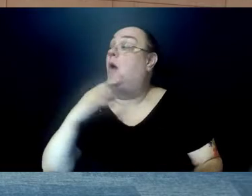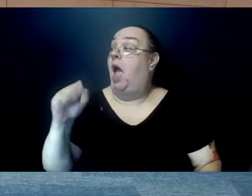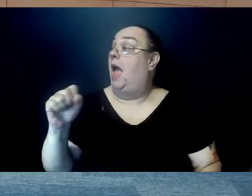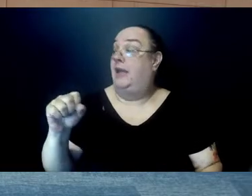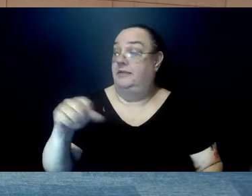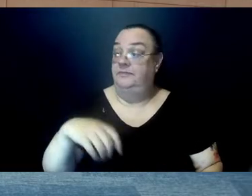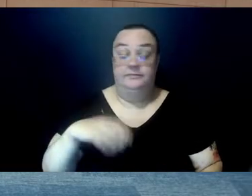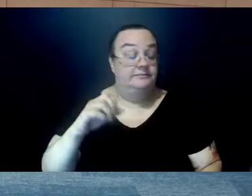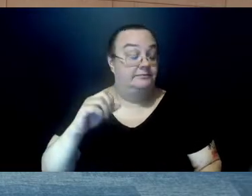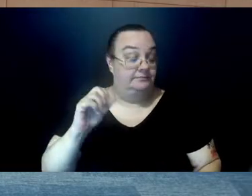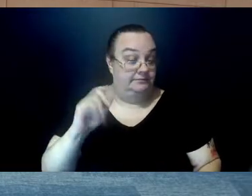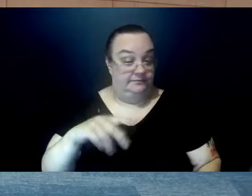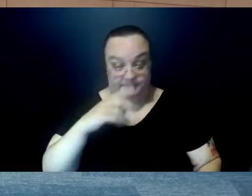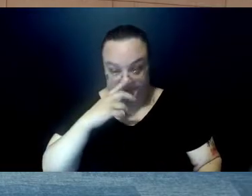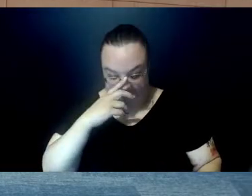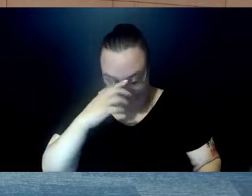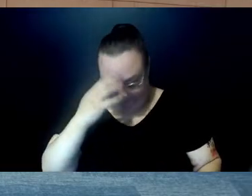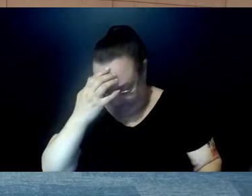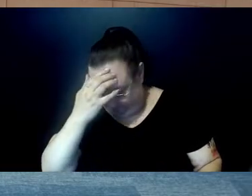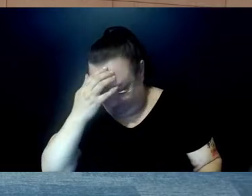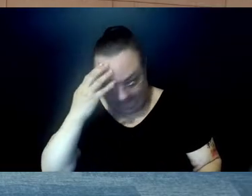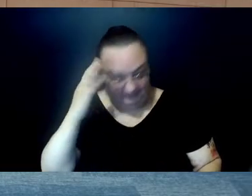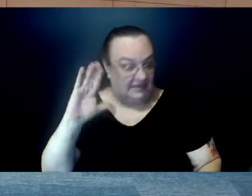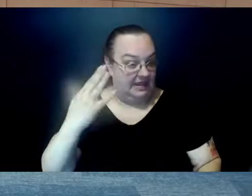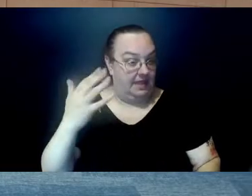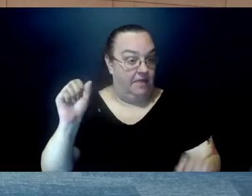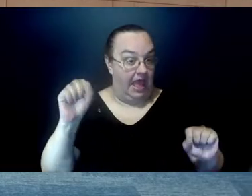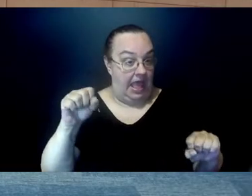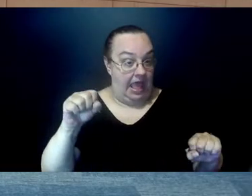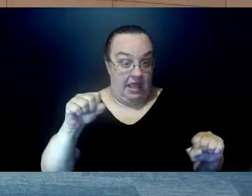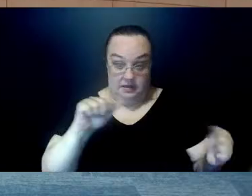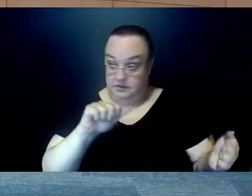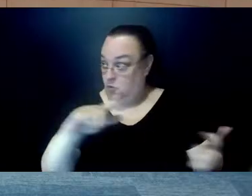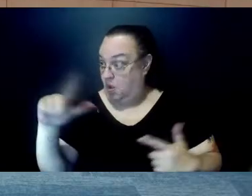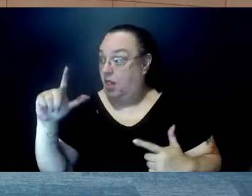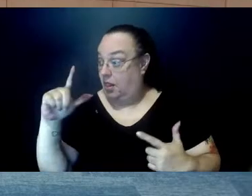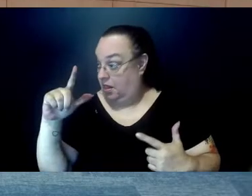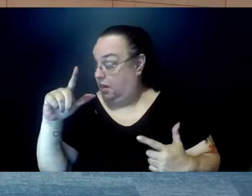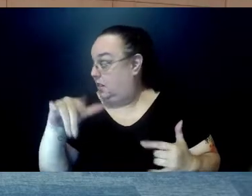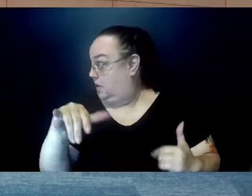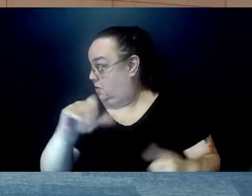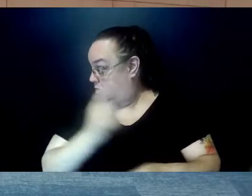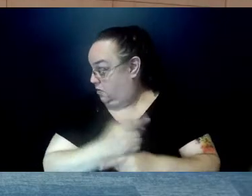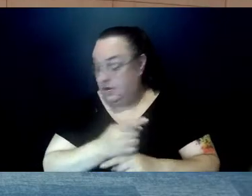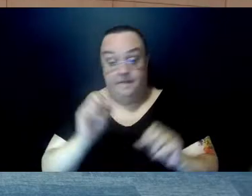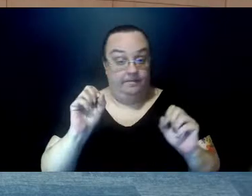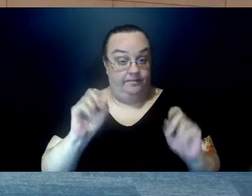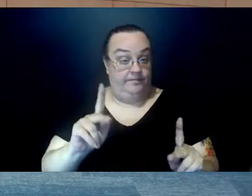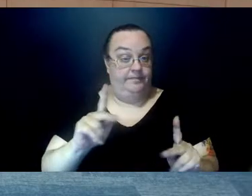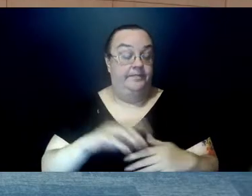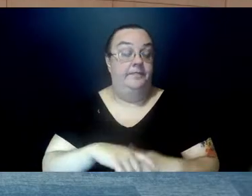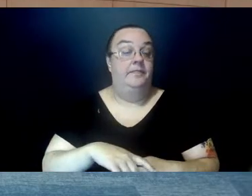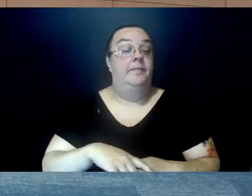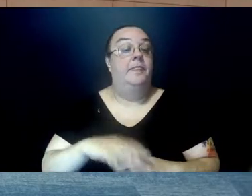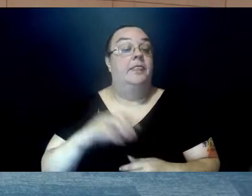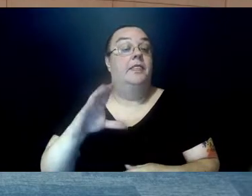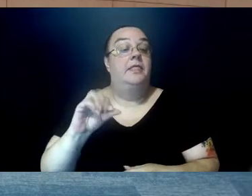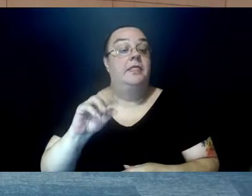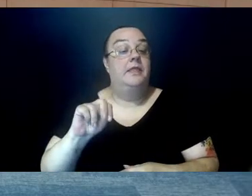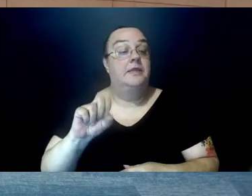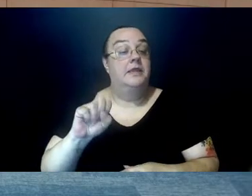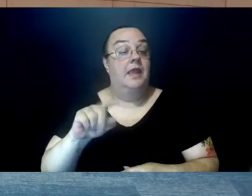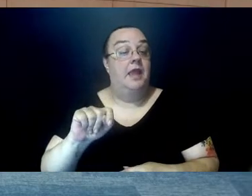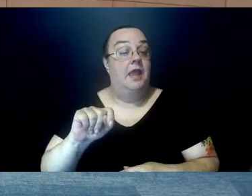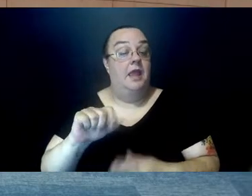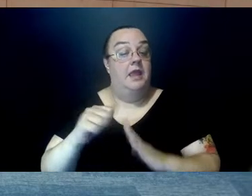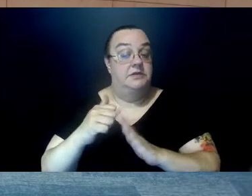Aye. All right. It seems like the ayes are unanimous. Is that correct? All right. Consent agenda passes,